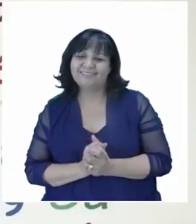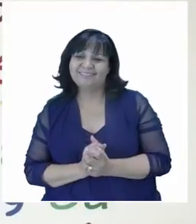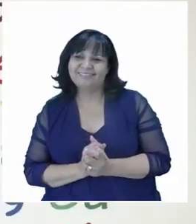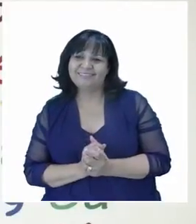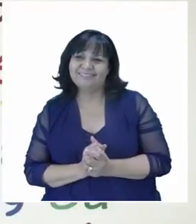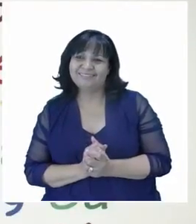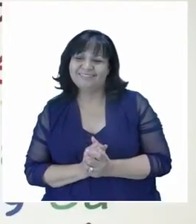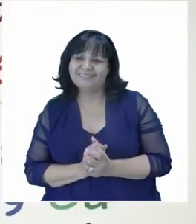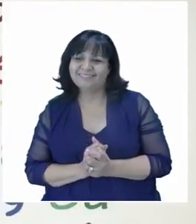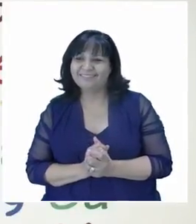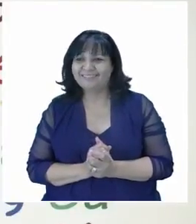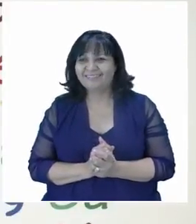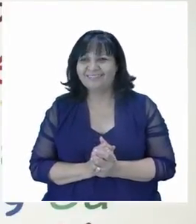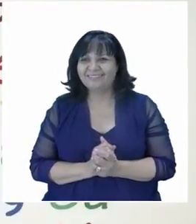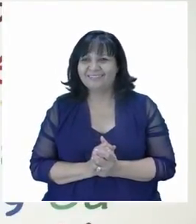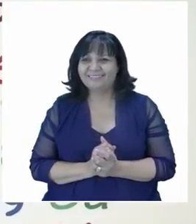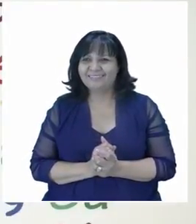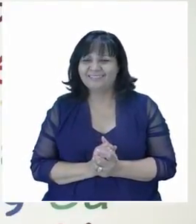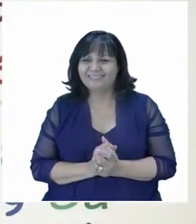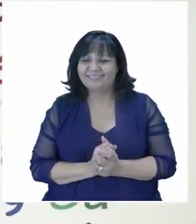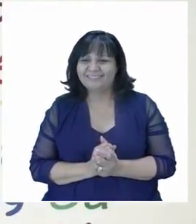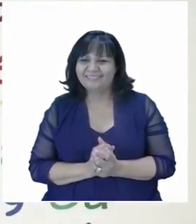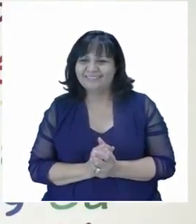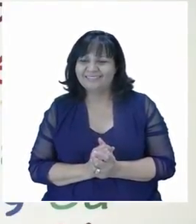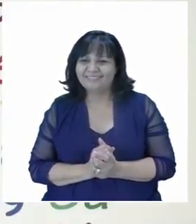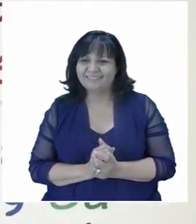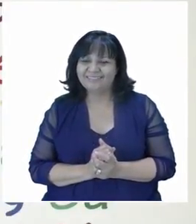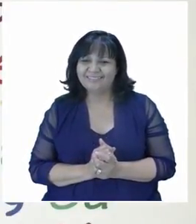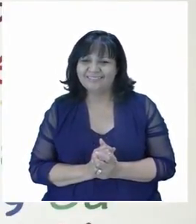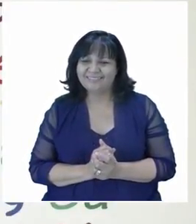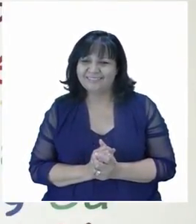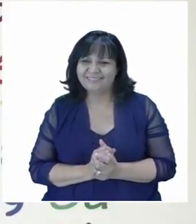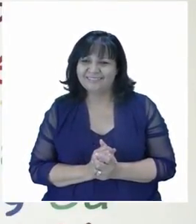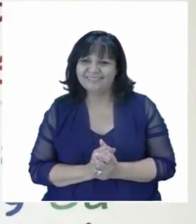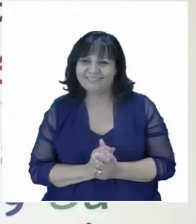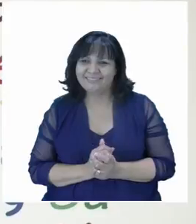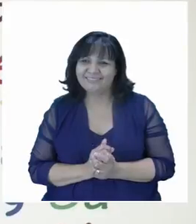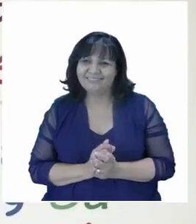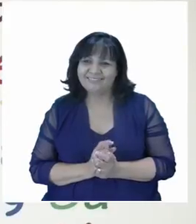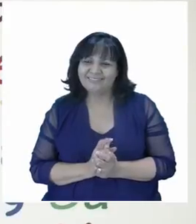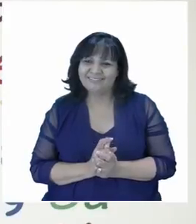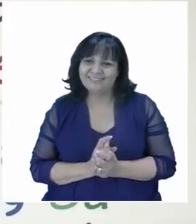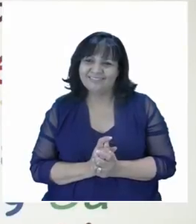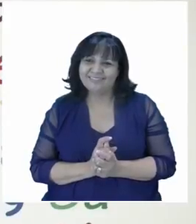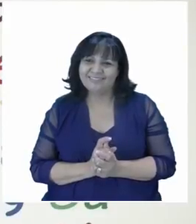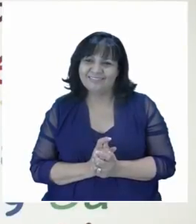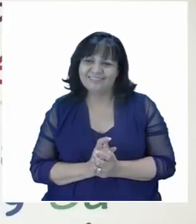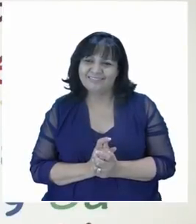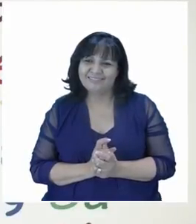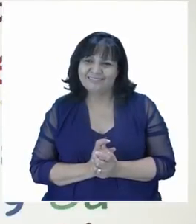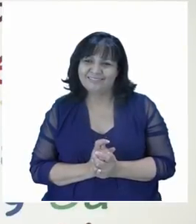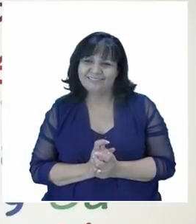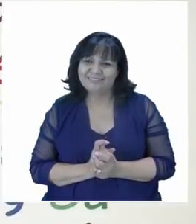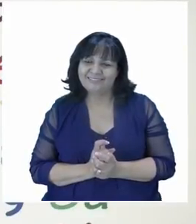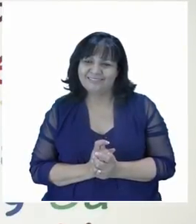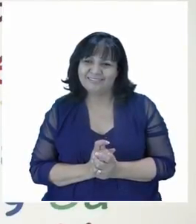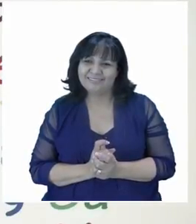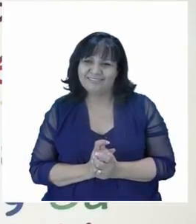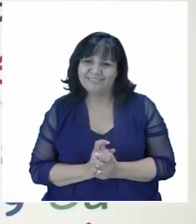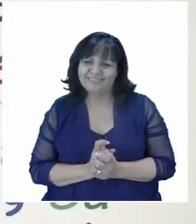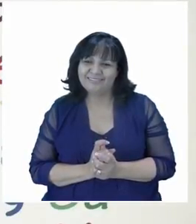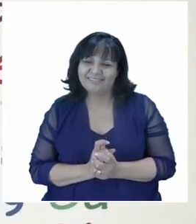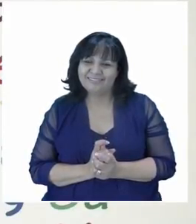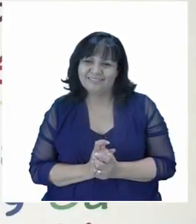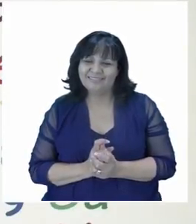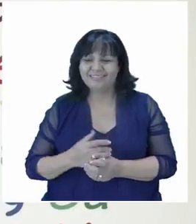Cabbage. Now, Mr. Cabbage is also going to go up there because our bunny